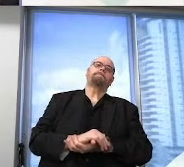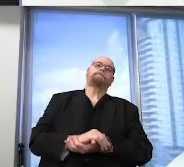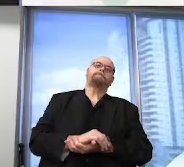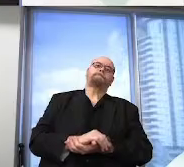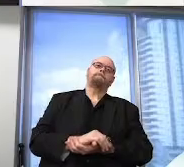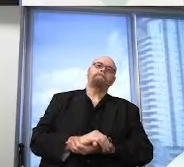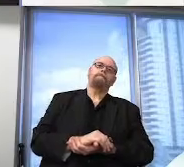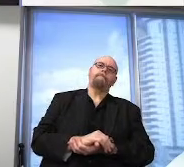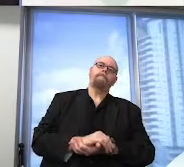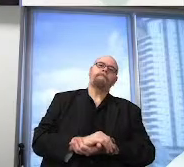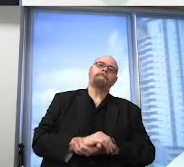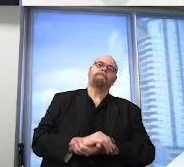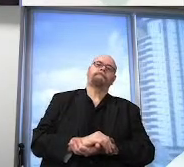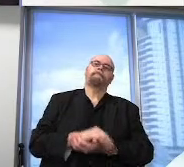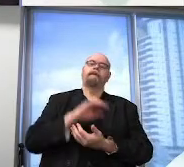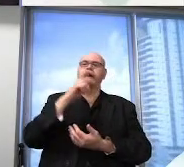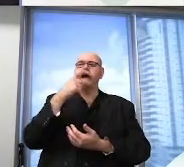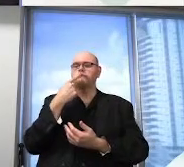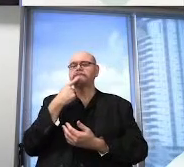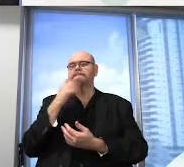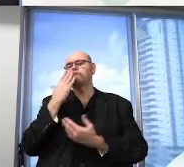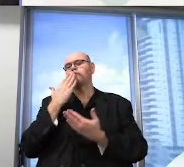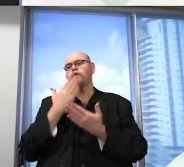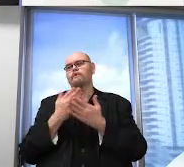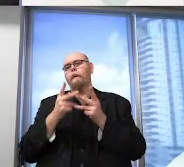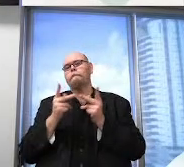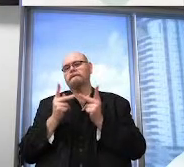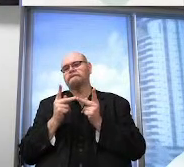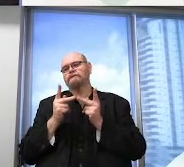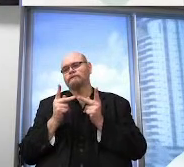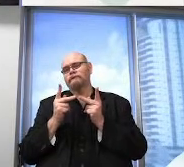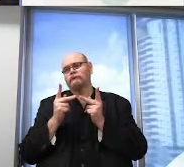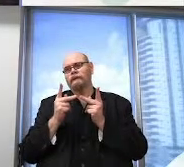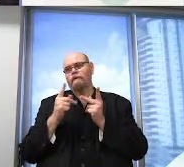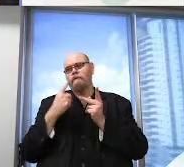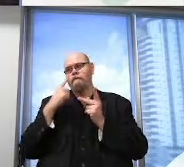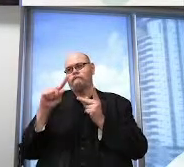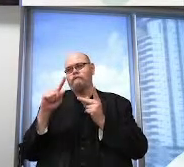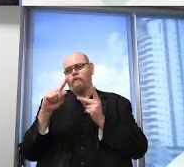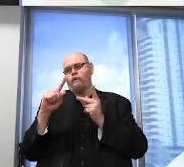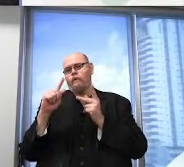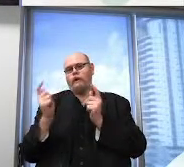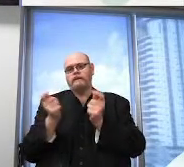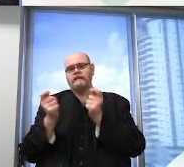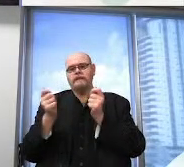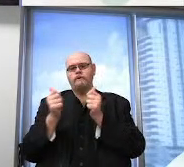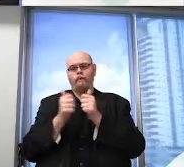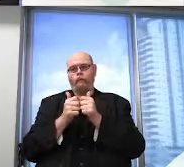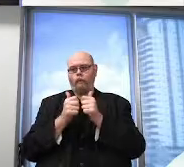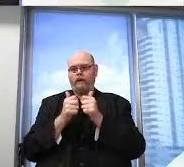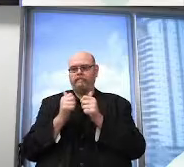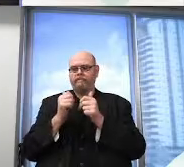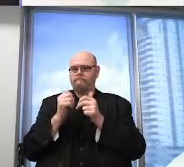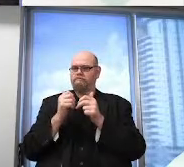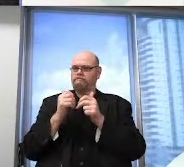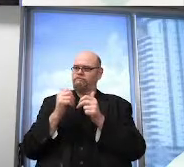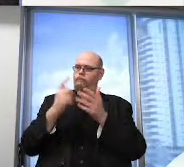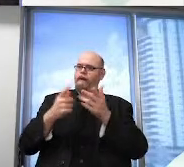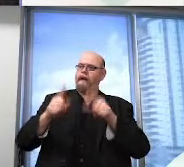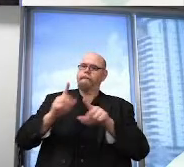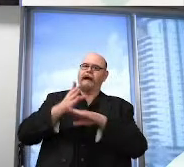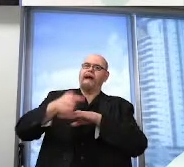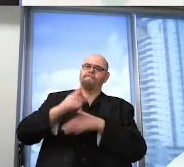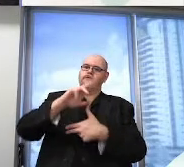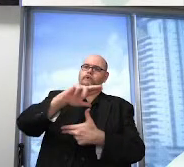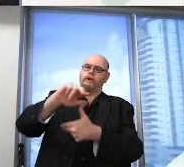I'd say we're in a very good position for dealing with the aftermath of a